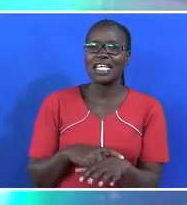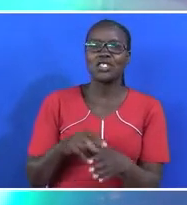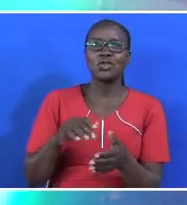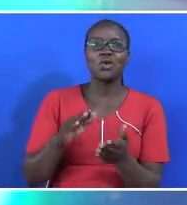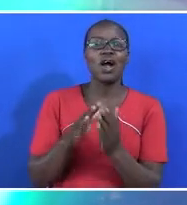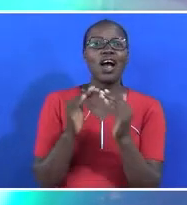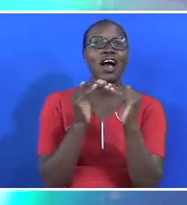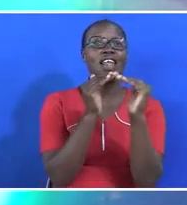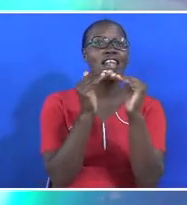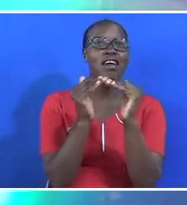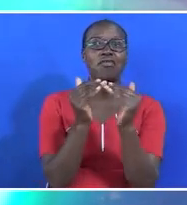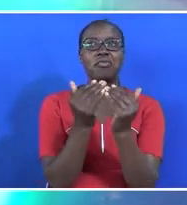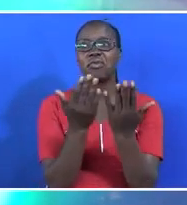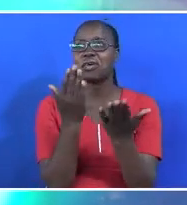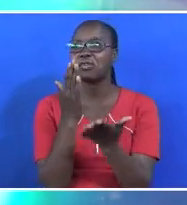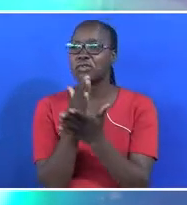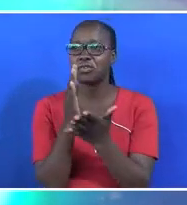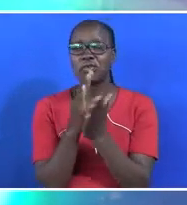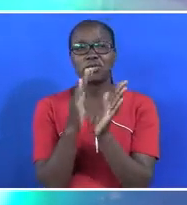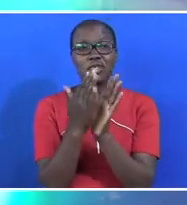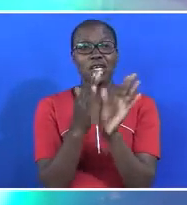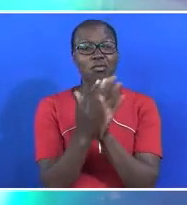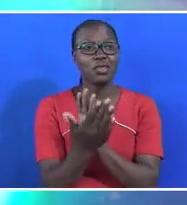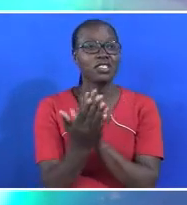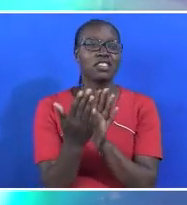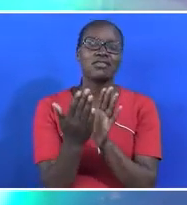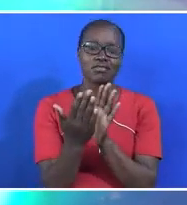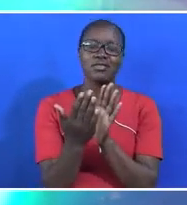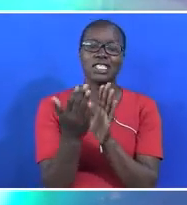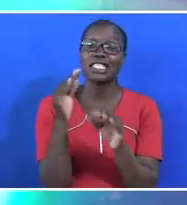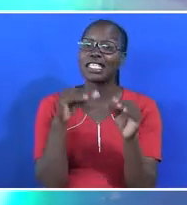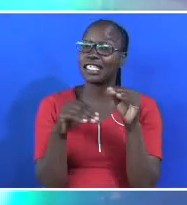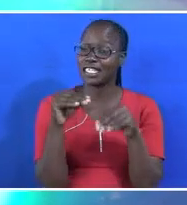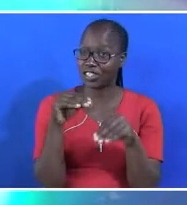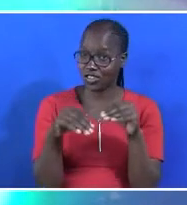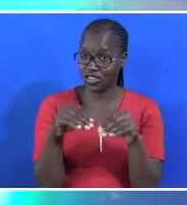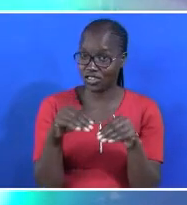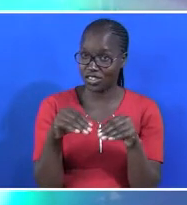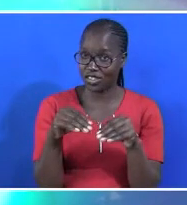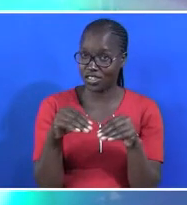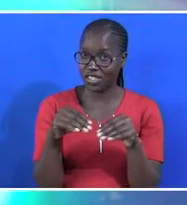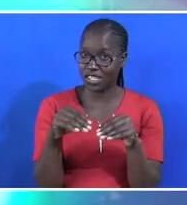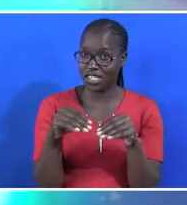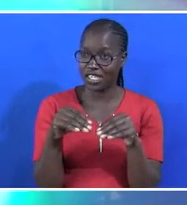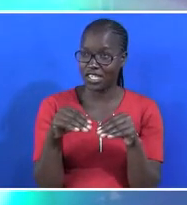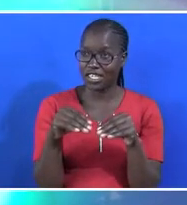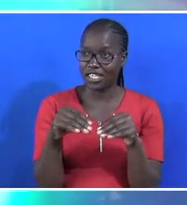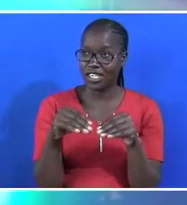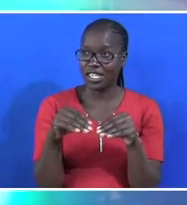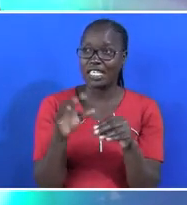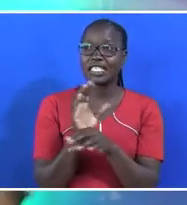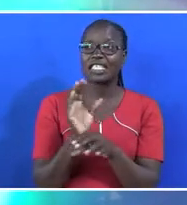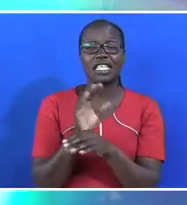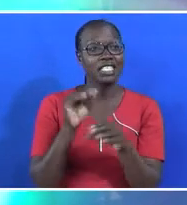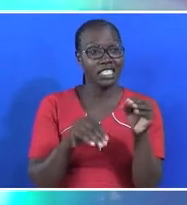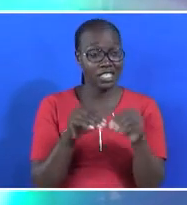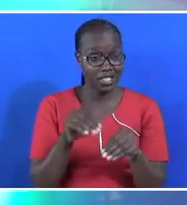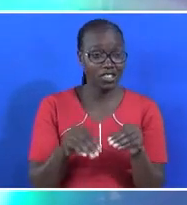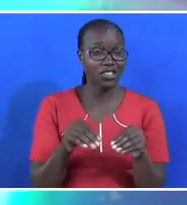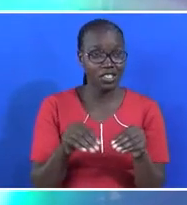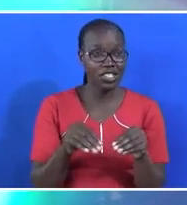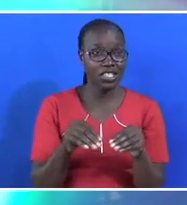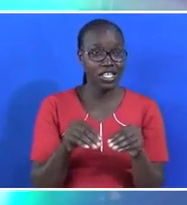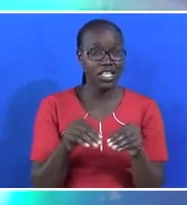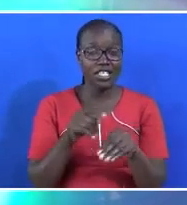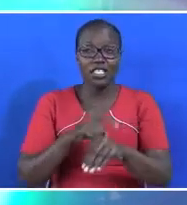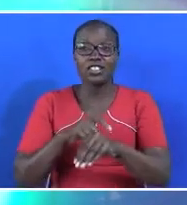point, and of course we are approaching the, you know, elections, not of the country, I mean the church elections, you know, we are in